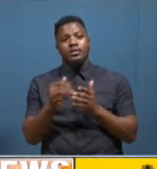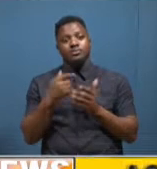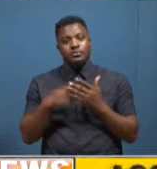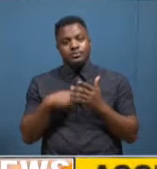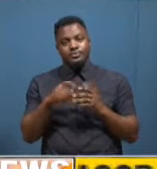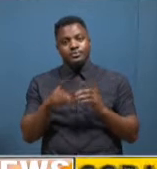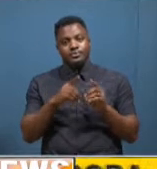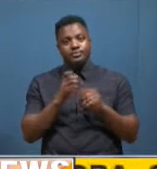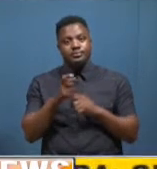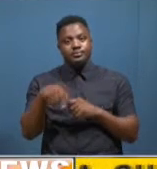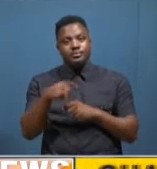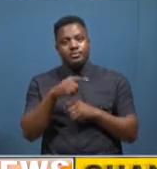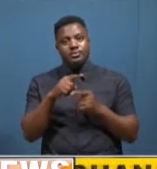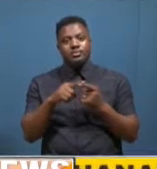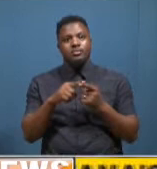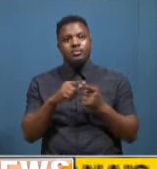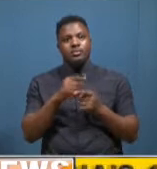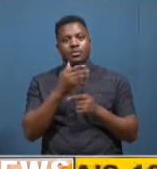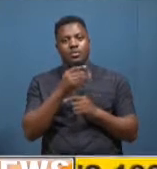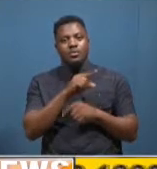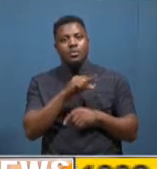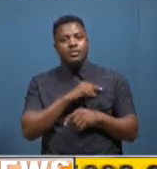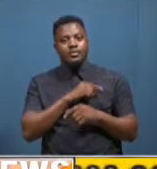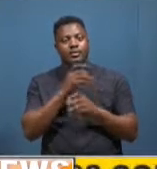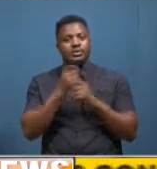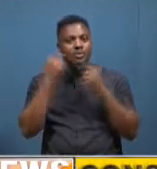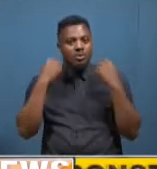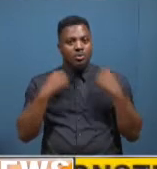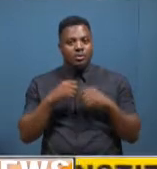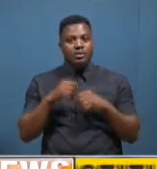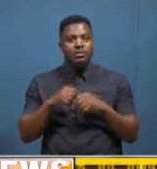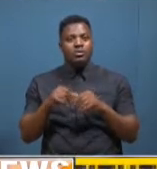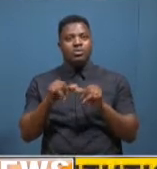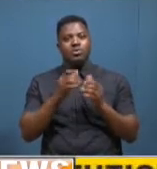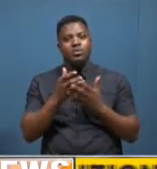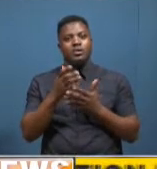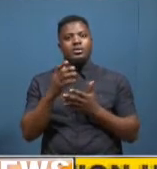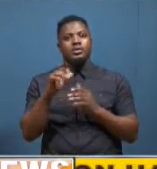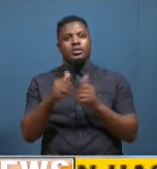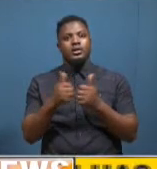we have to do to get them to qualify and also get us medal even in Commonwealth Games.